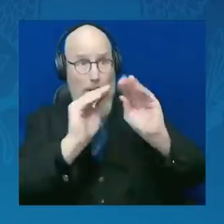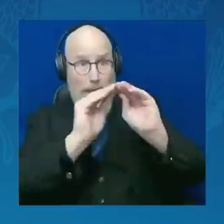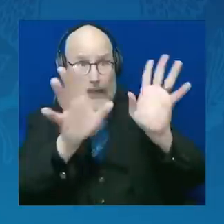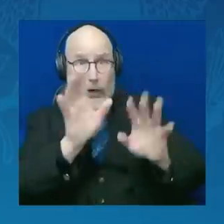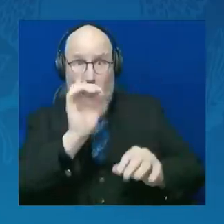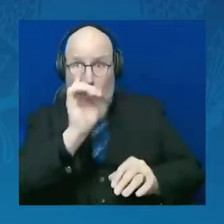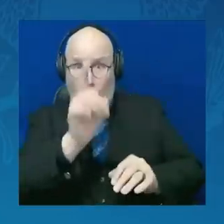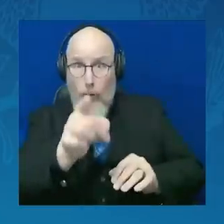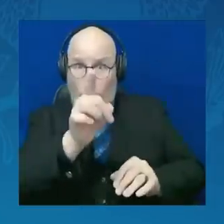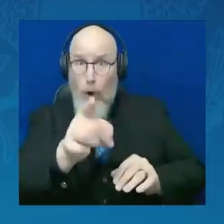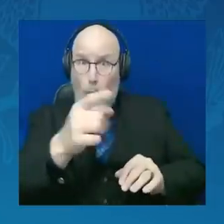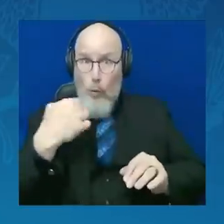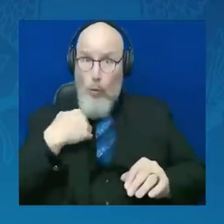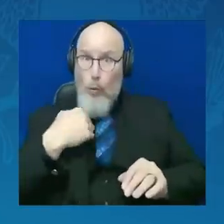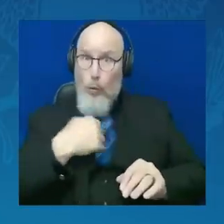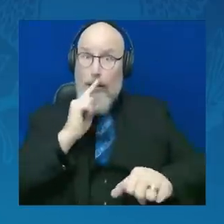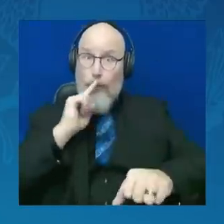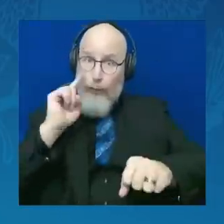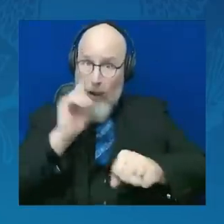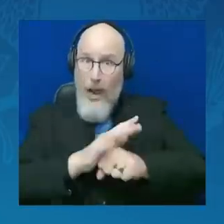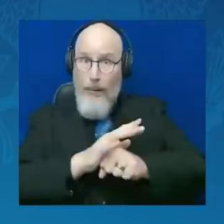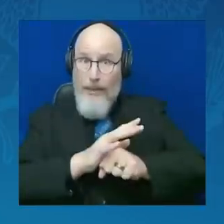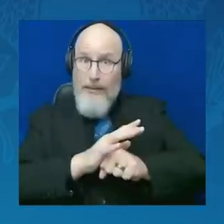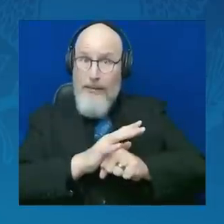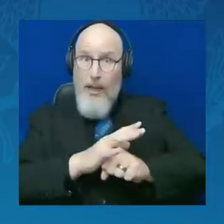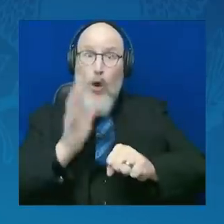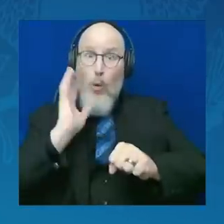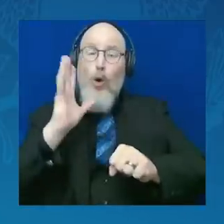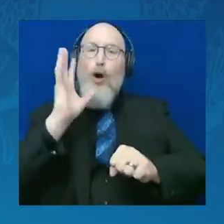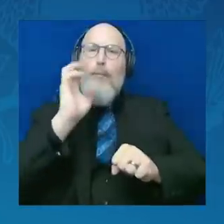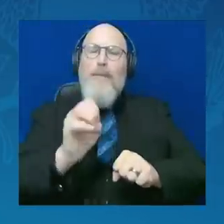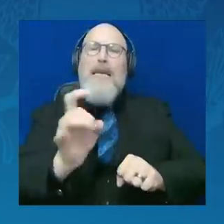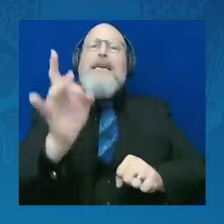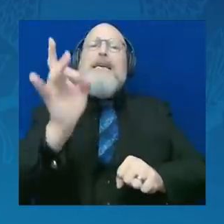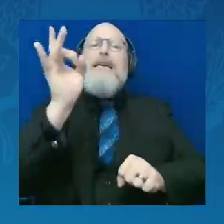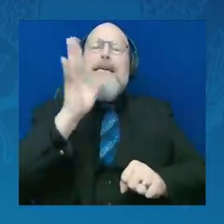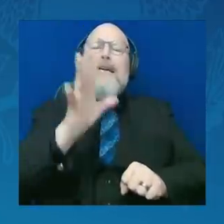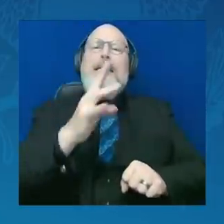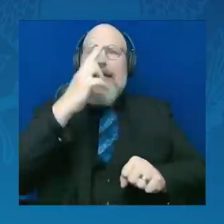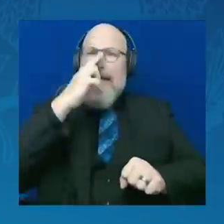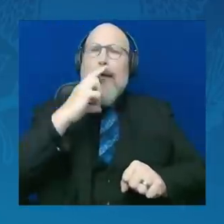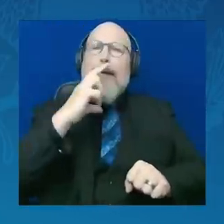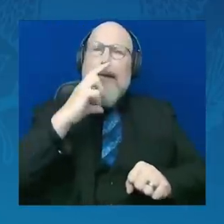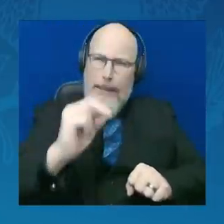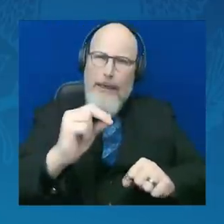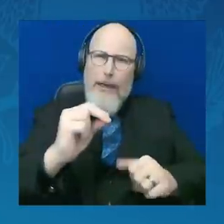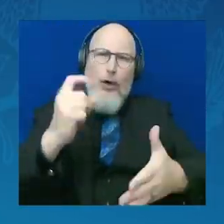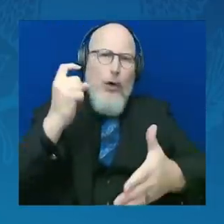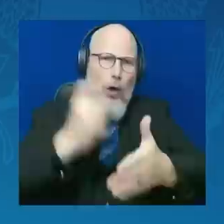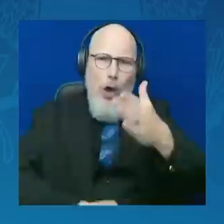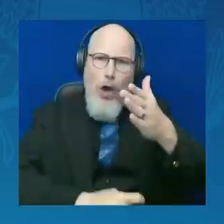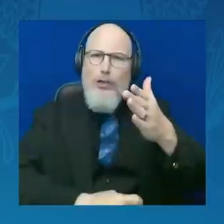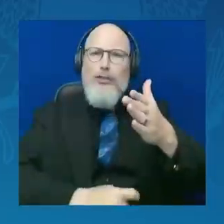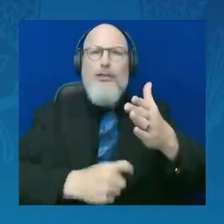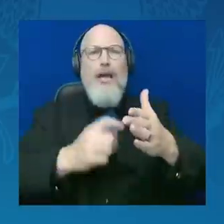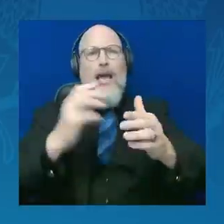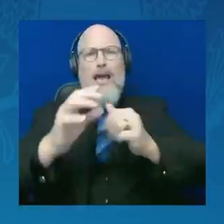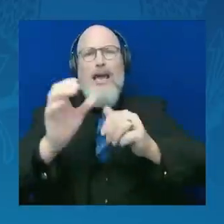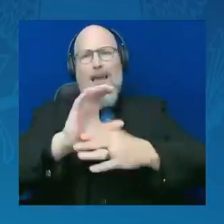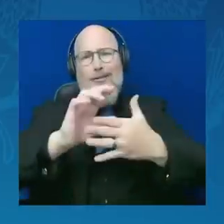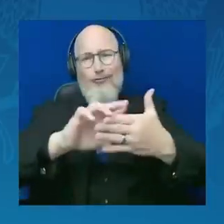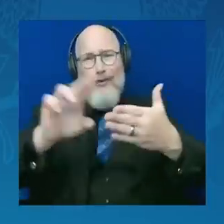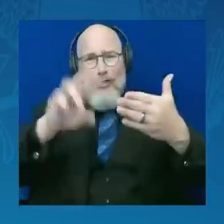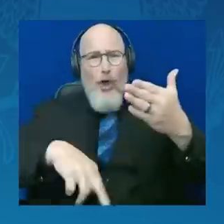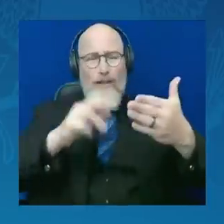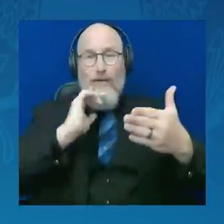promised, severe cost and consequence for Russia's aggression, to the point that we have